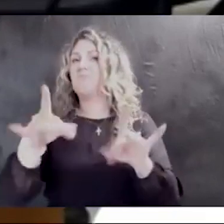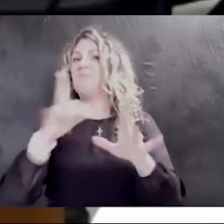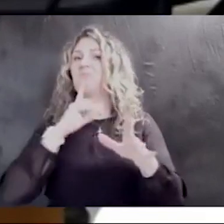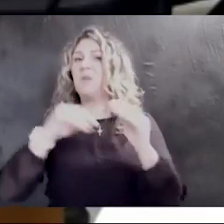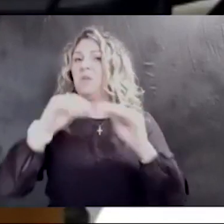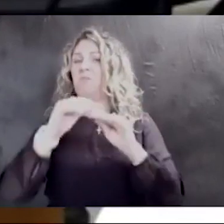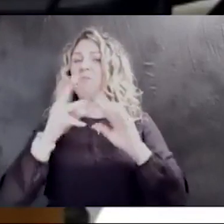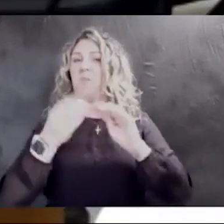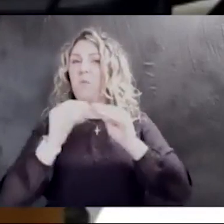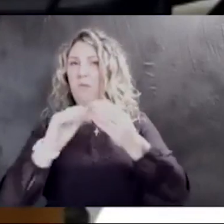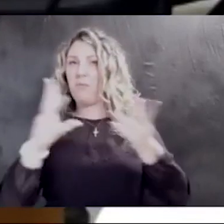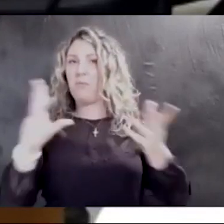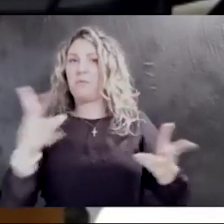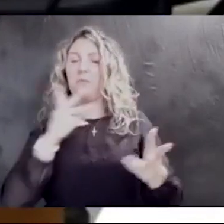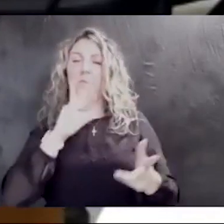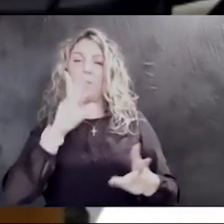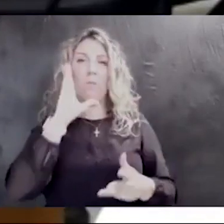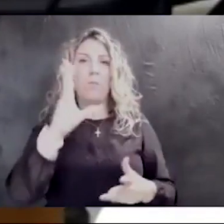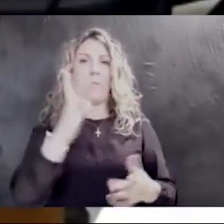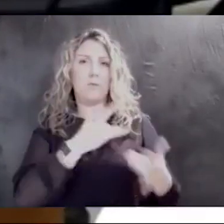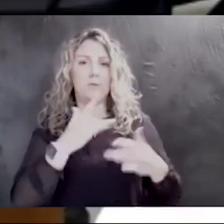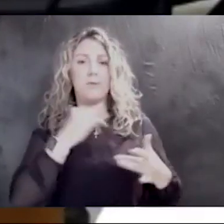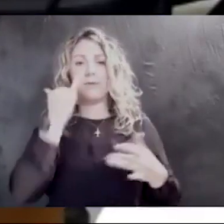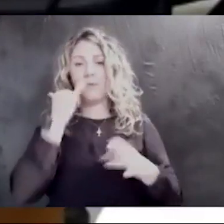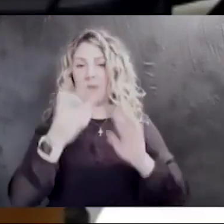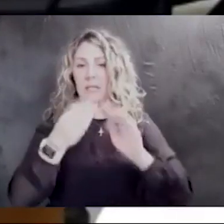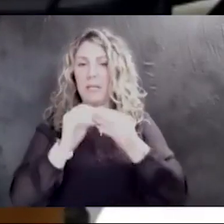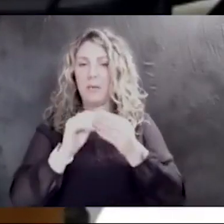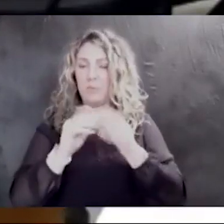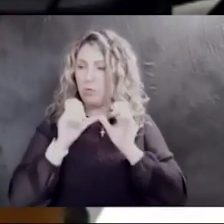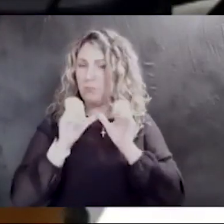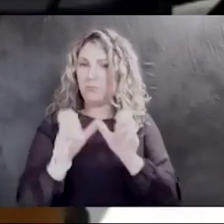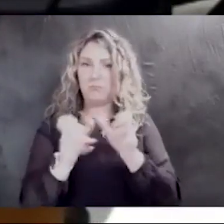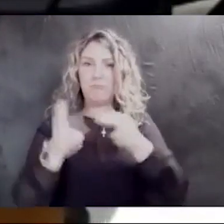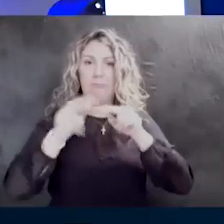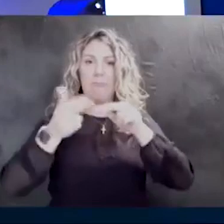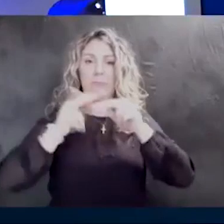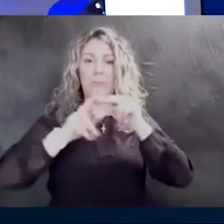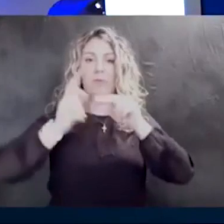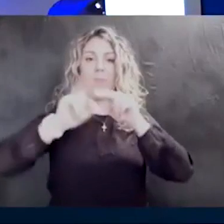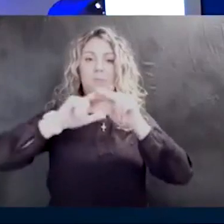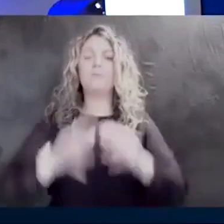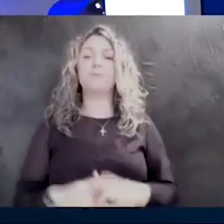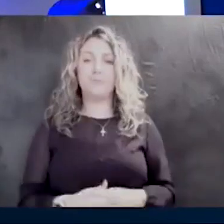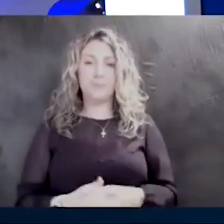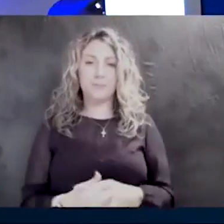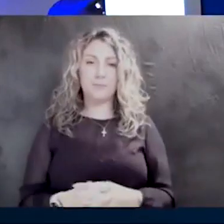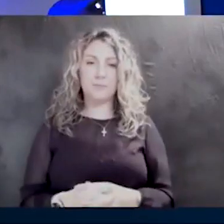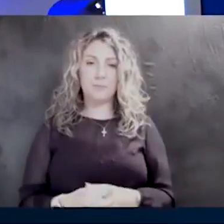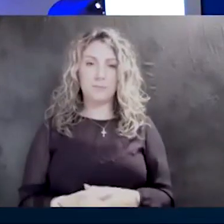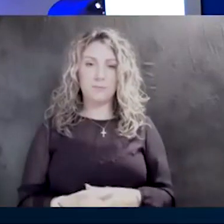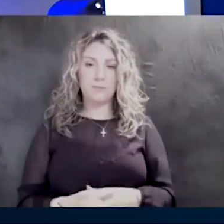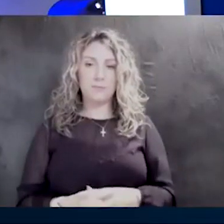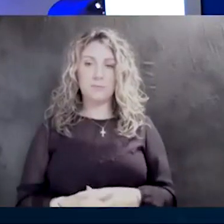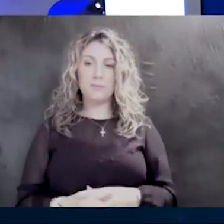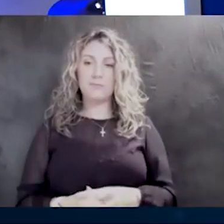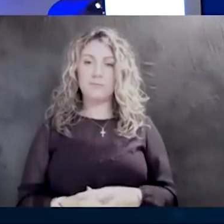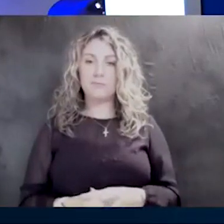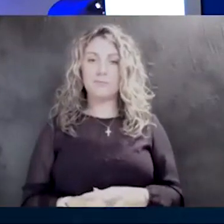would have concerns if the numbers were to continue to climb. Raghu, how about up in